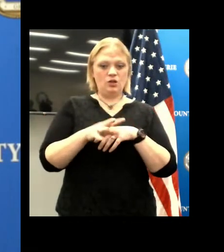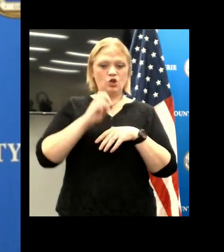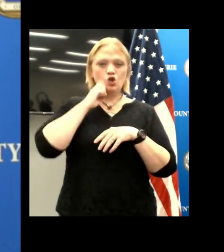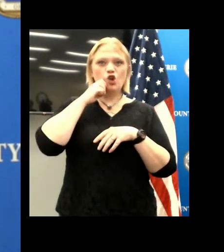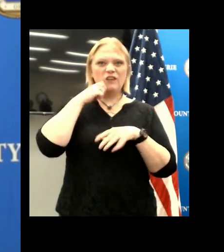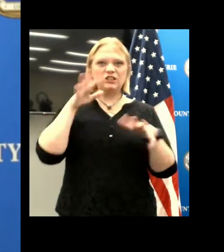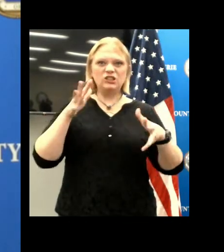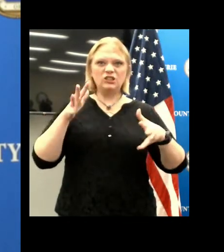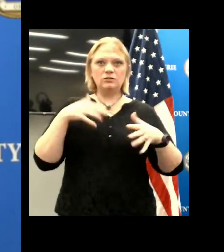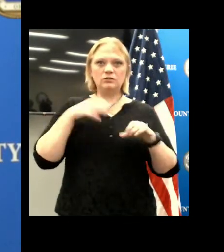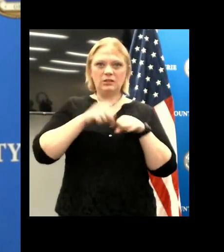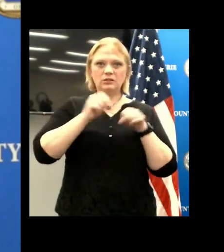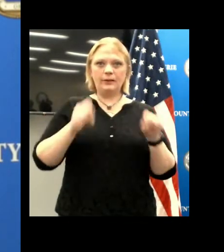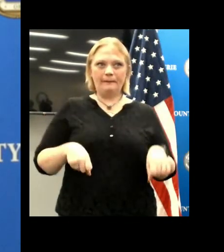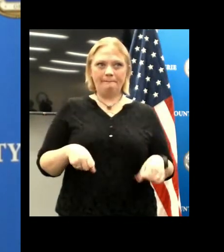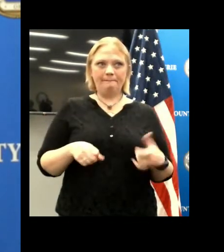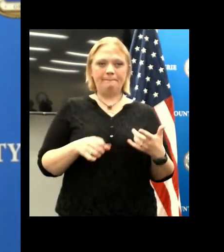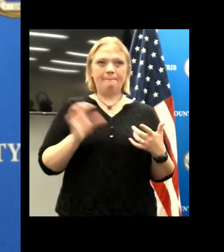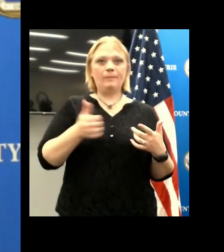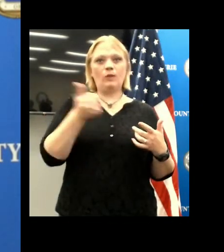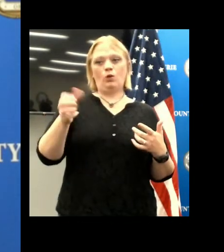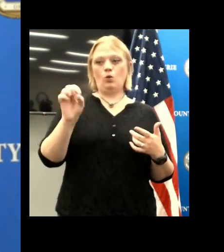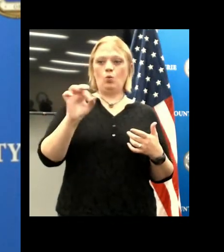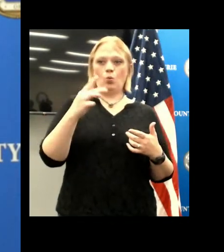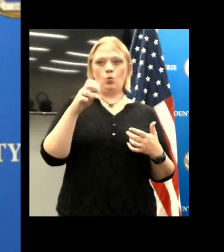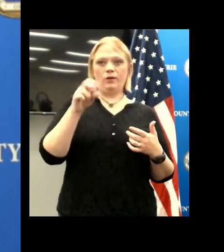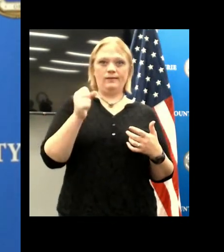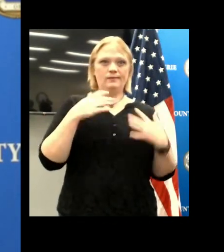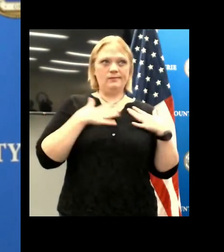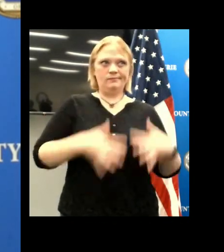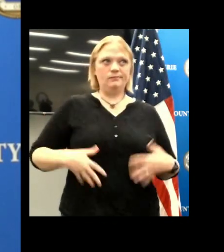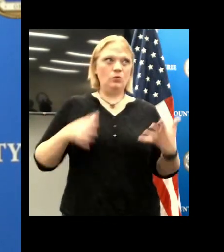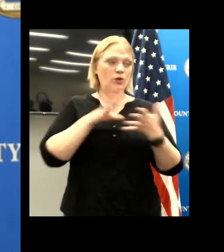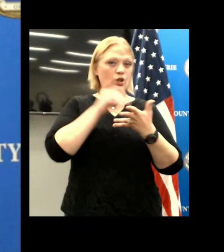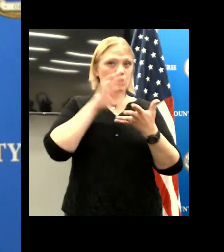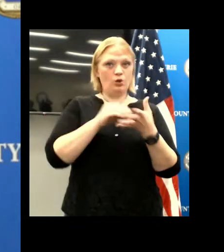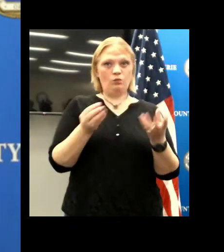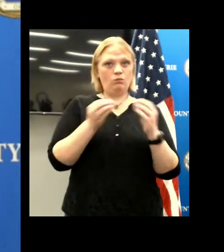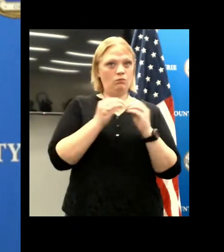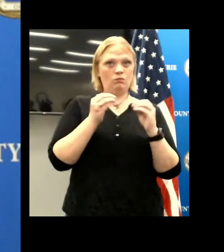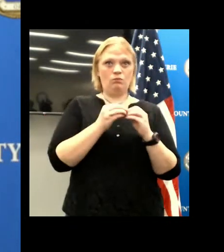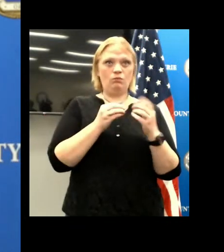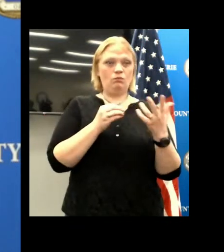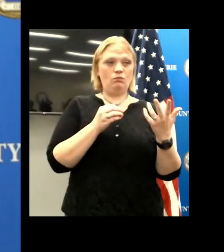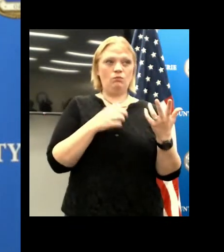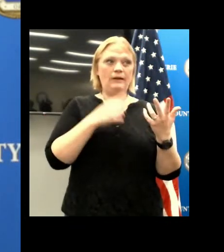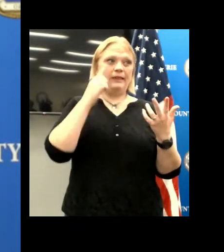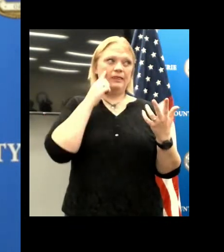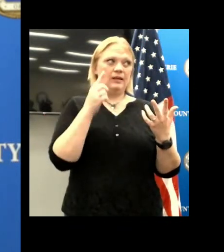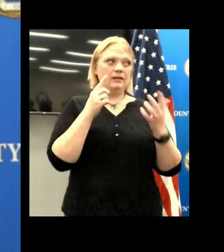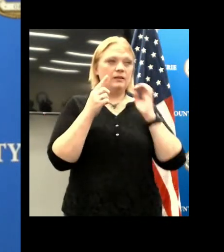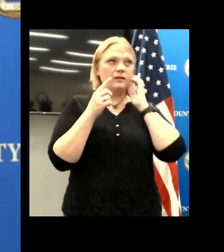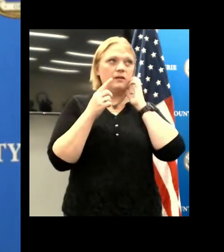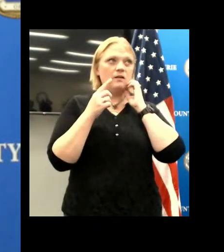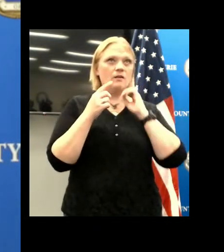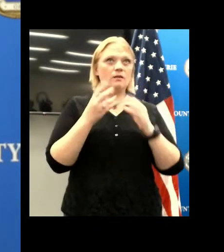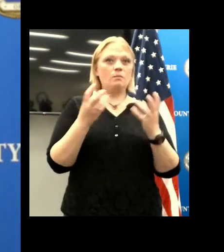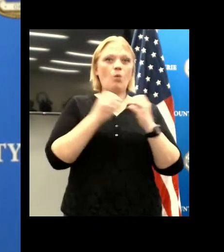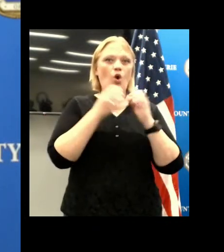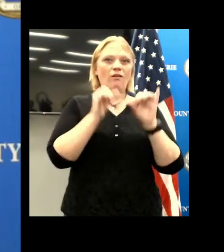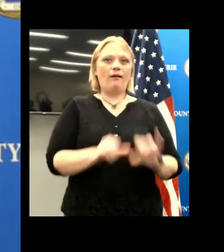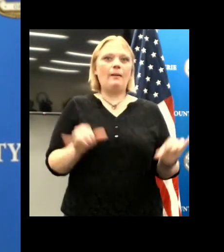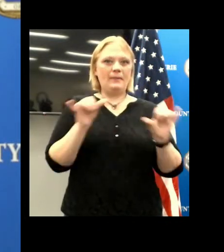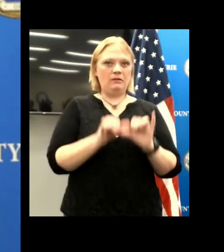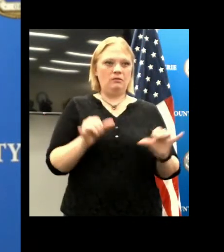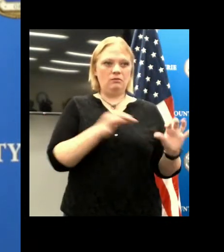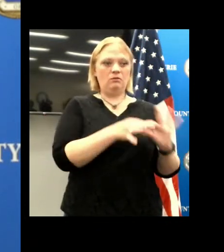system. And other organs, again, we're learning more and more. I think that what we're seeing, more commonly in